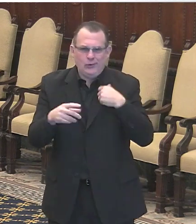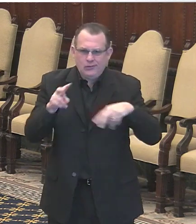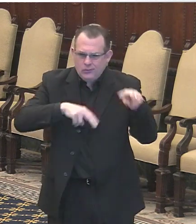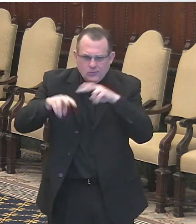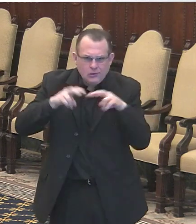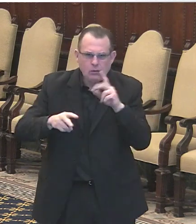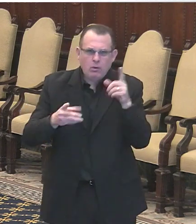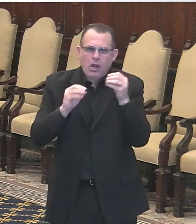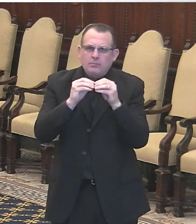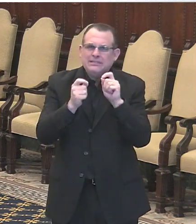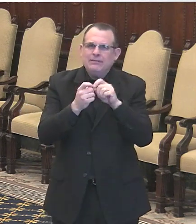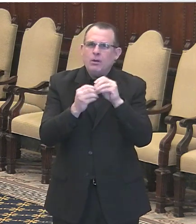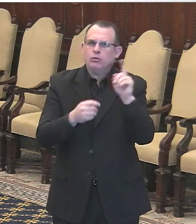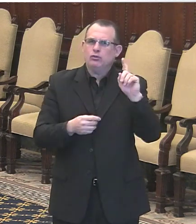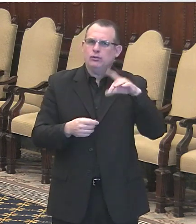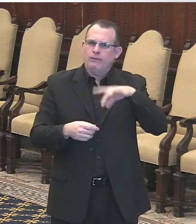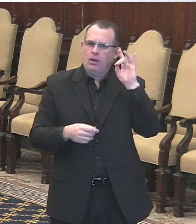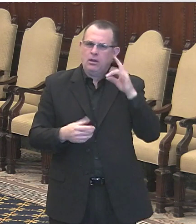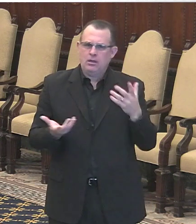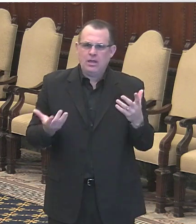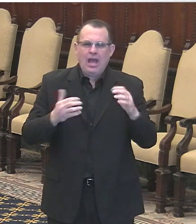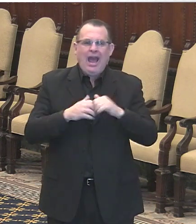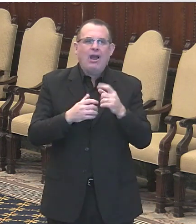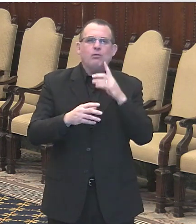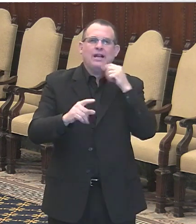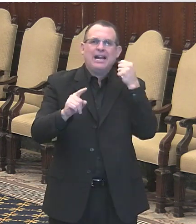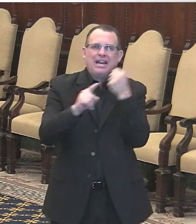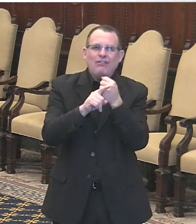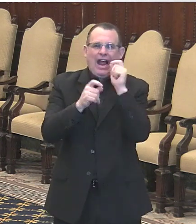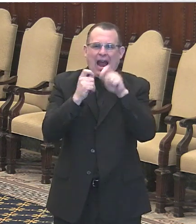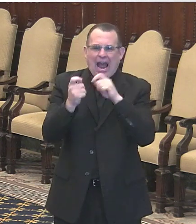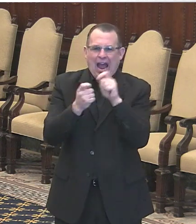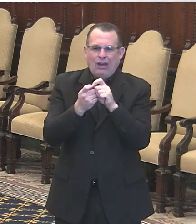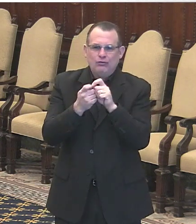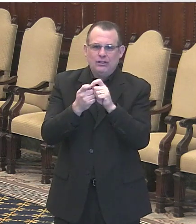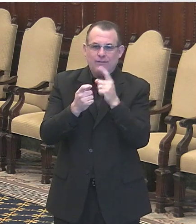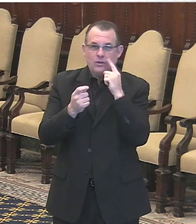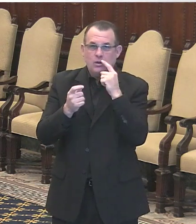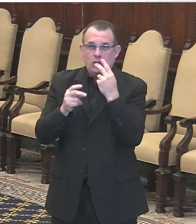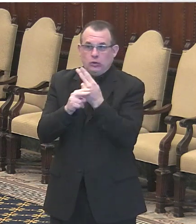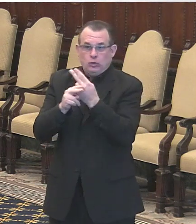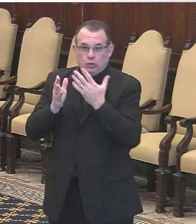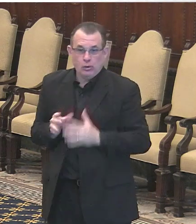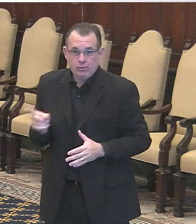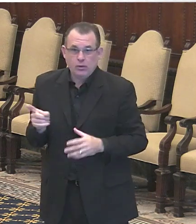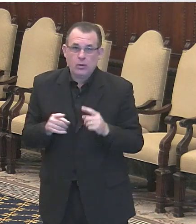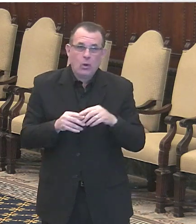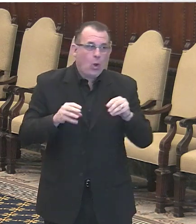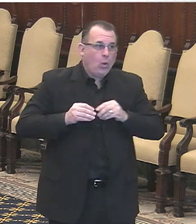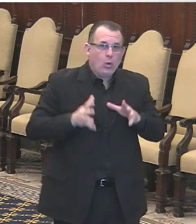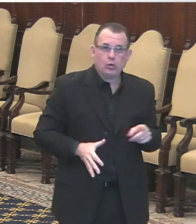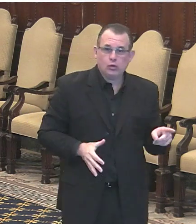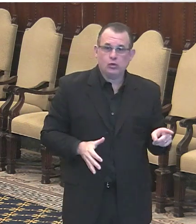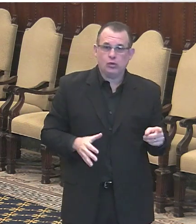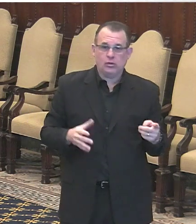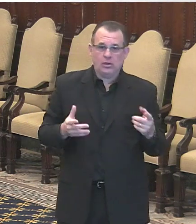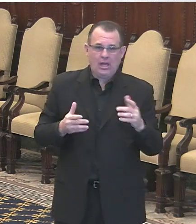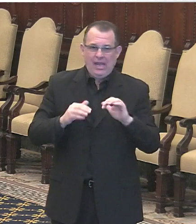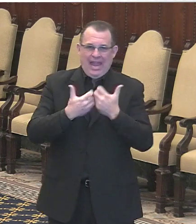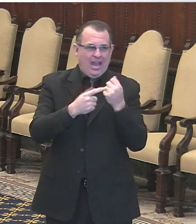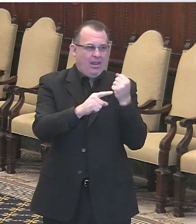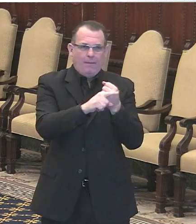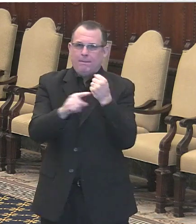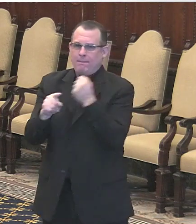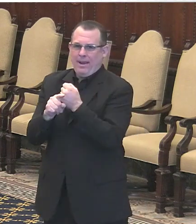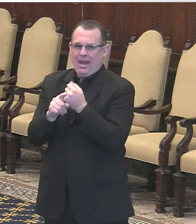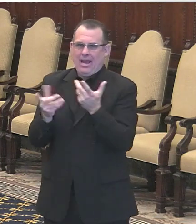hit the actual consumer or the actual homeowner, and the exact way that will impact what